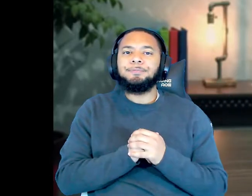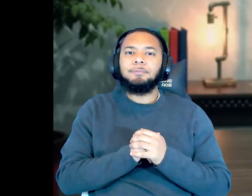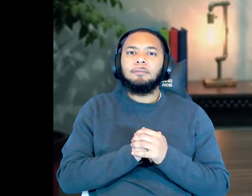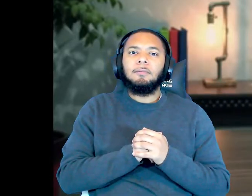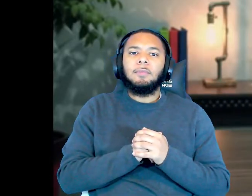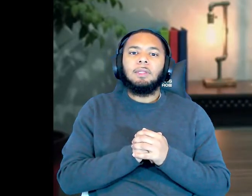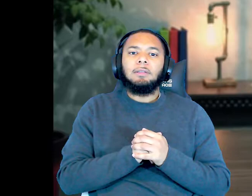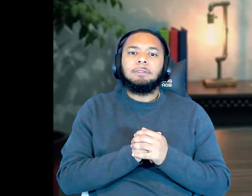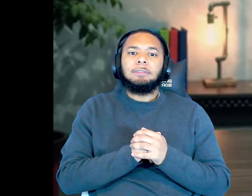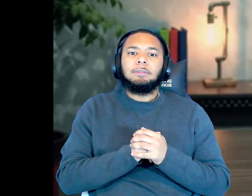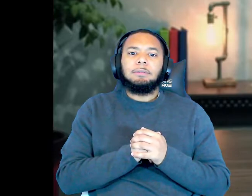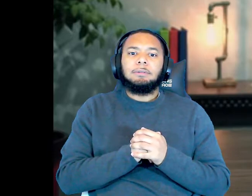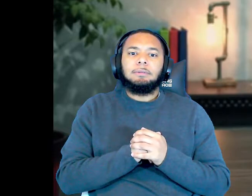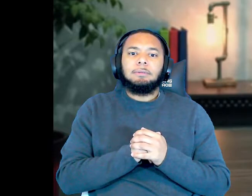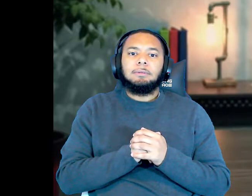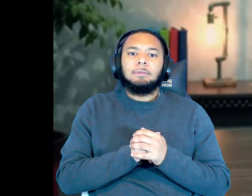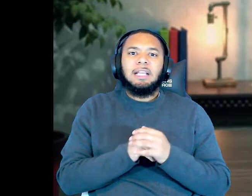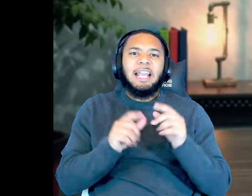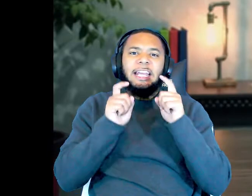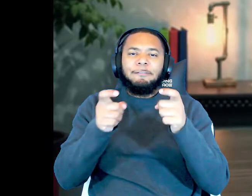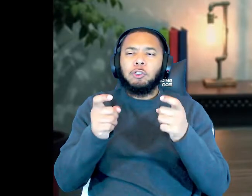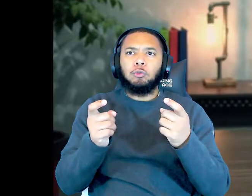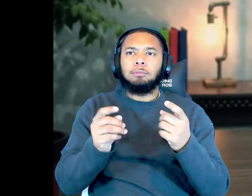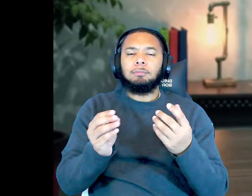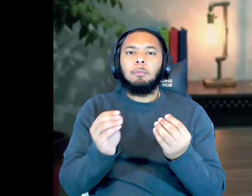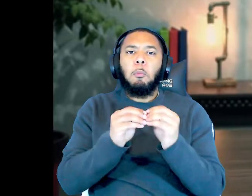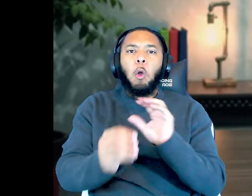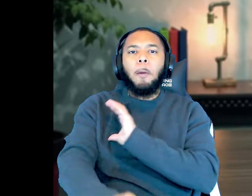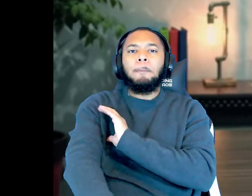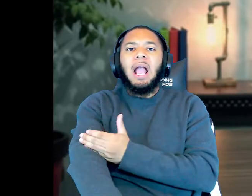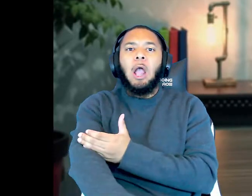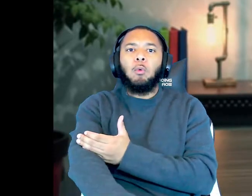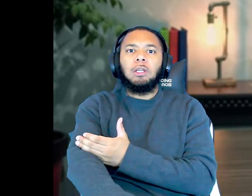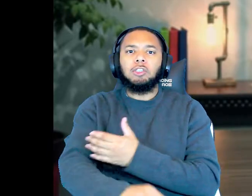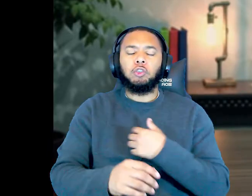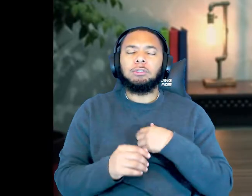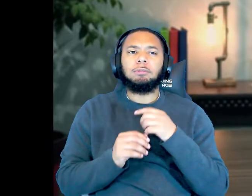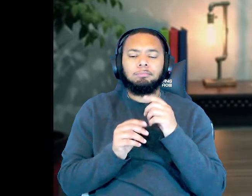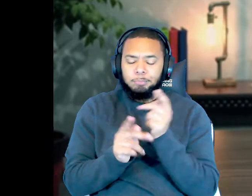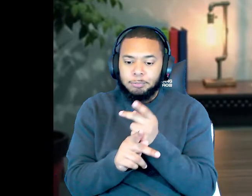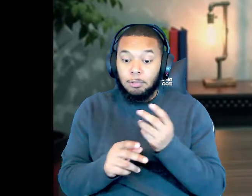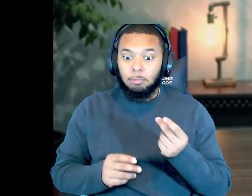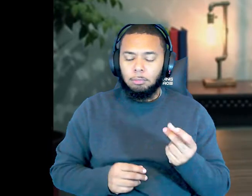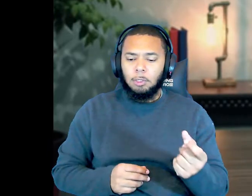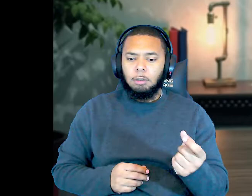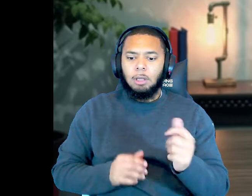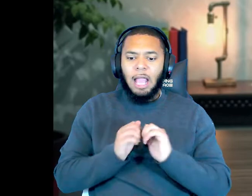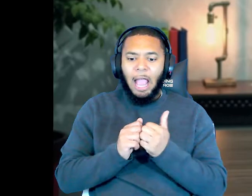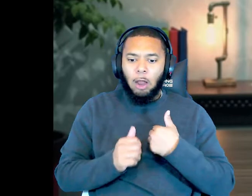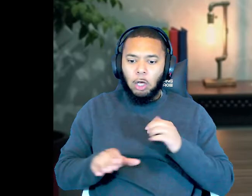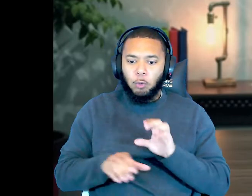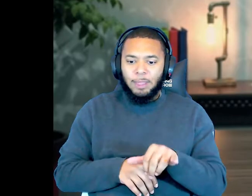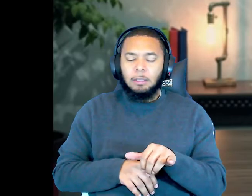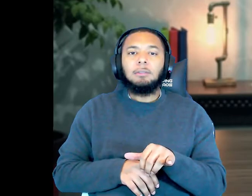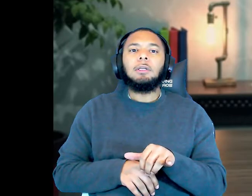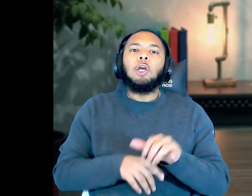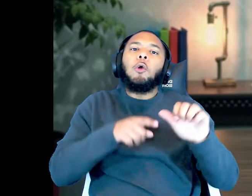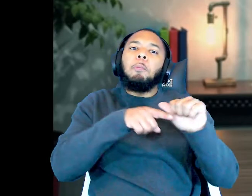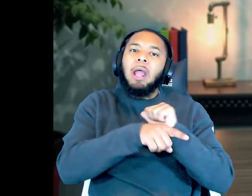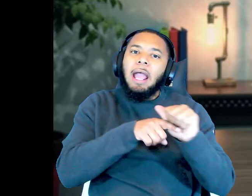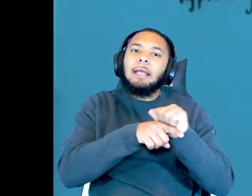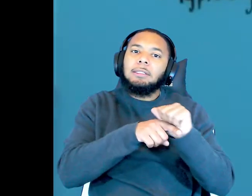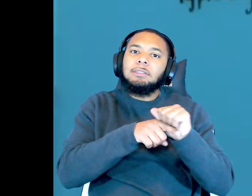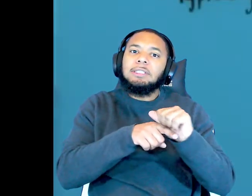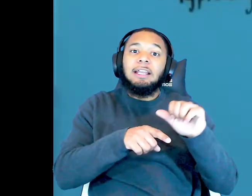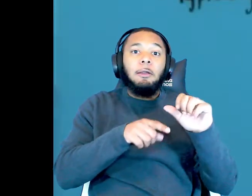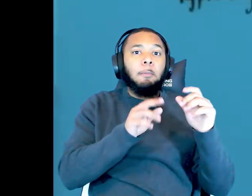power. You're able to do things in your head, and you're like, wow, like, how did I do that? And it's through practice, right? If we practice these skills, you'll get